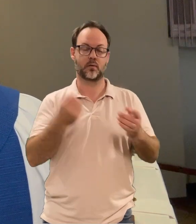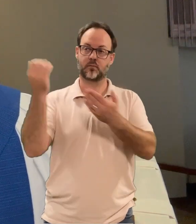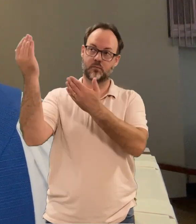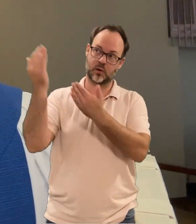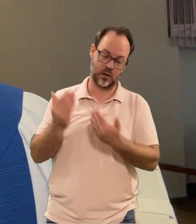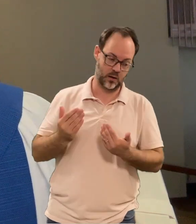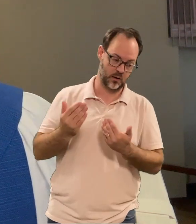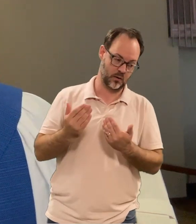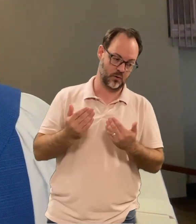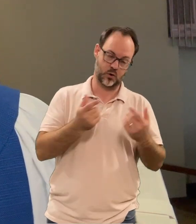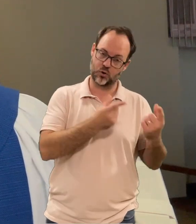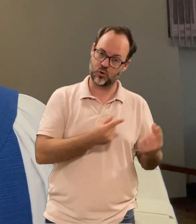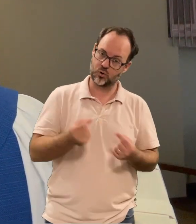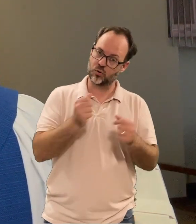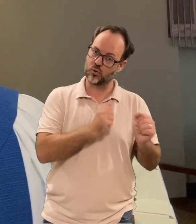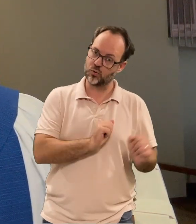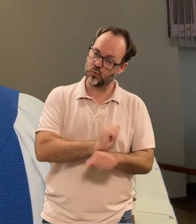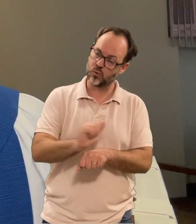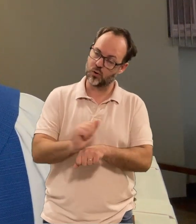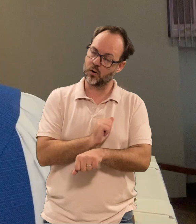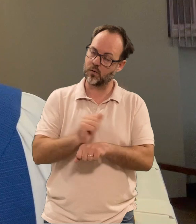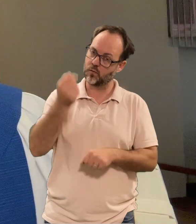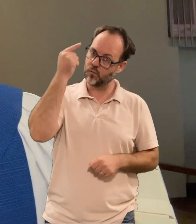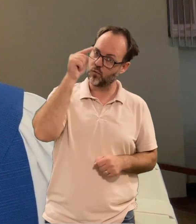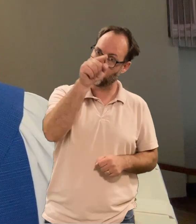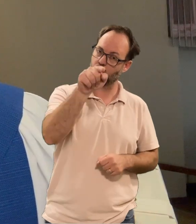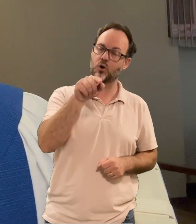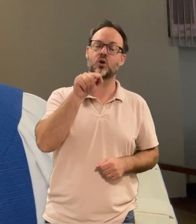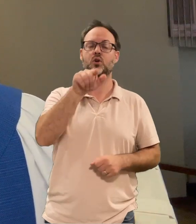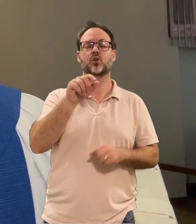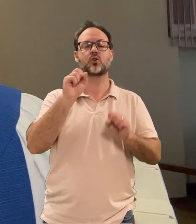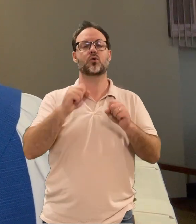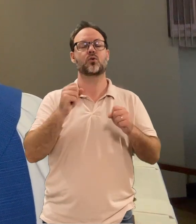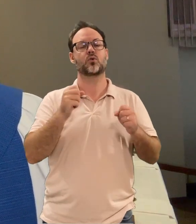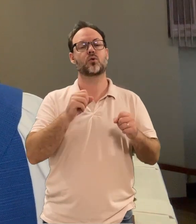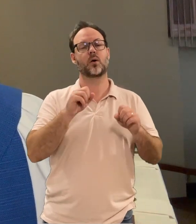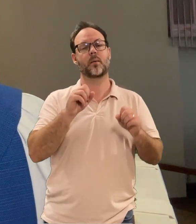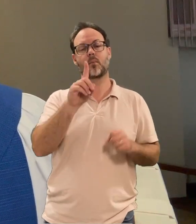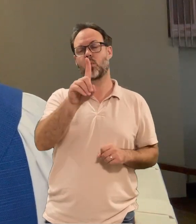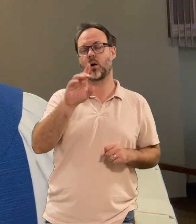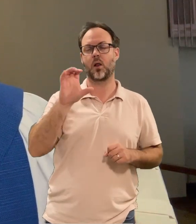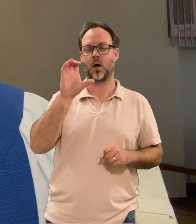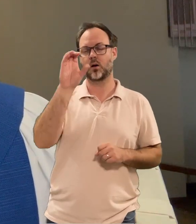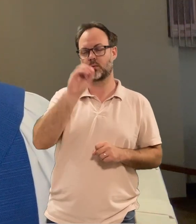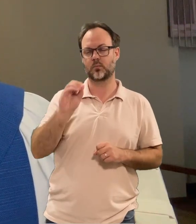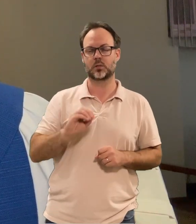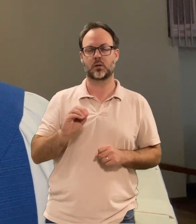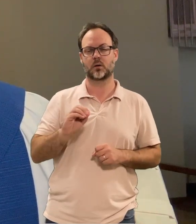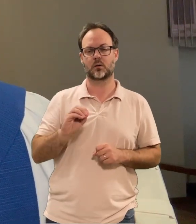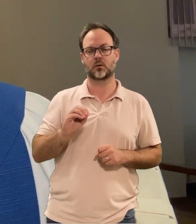He Himself came down from heaven in order to do the work for you, so that you can be